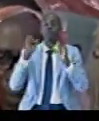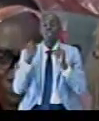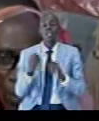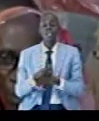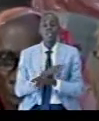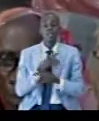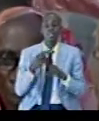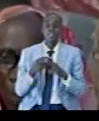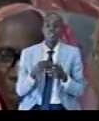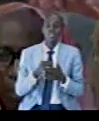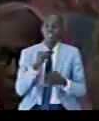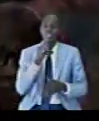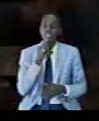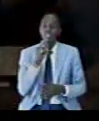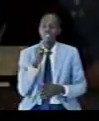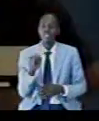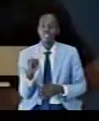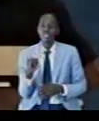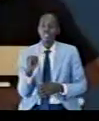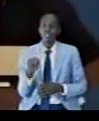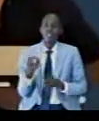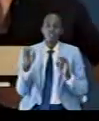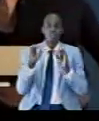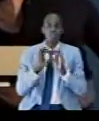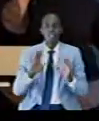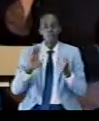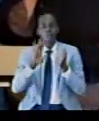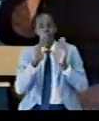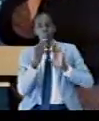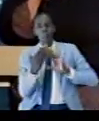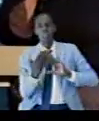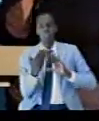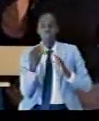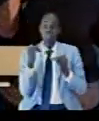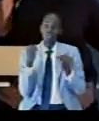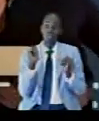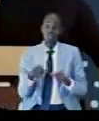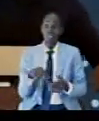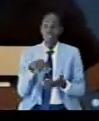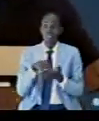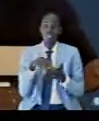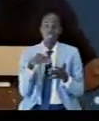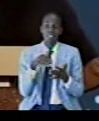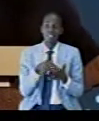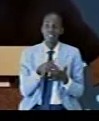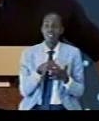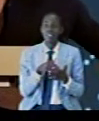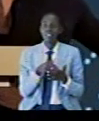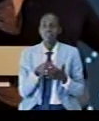powerful name it is. And nothing can stand against.